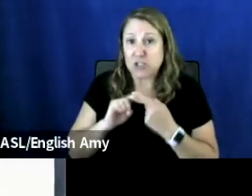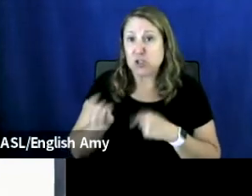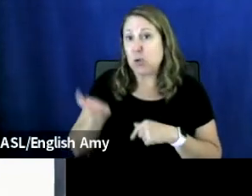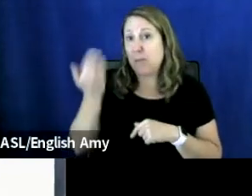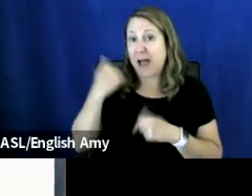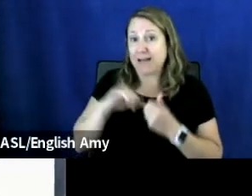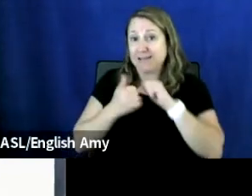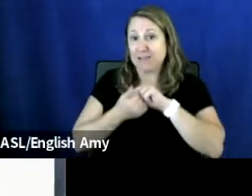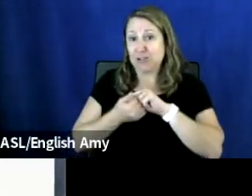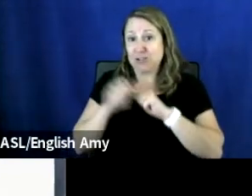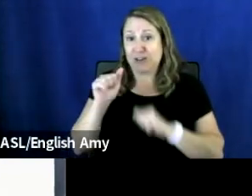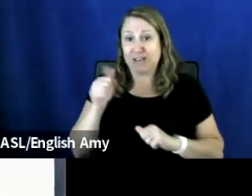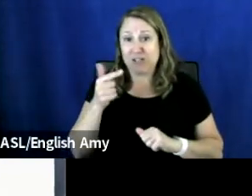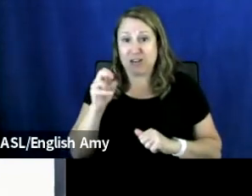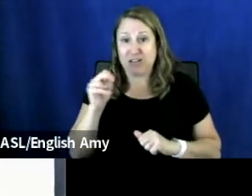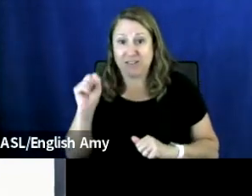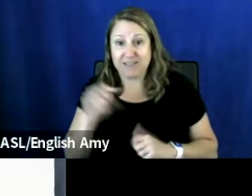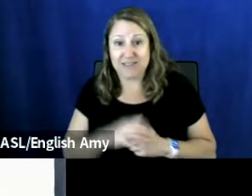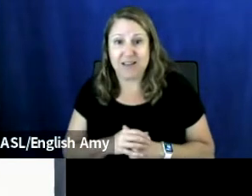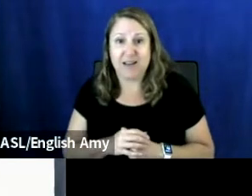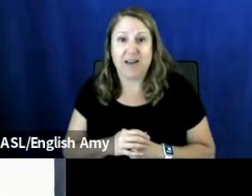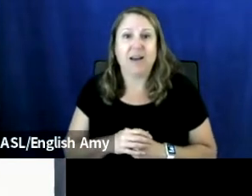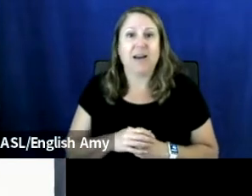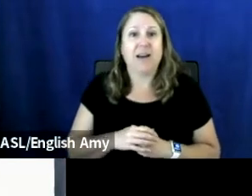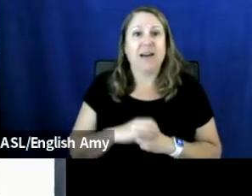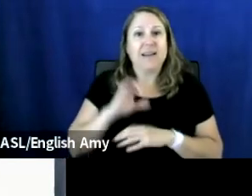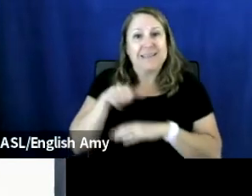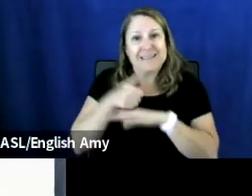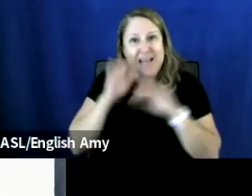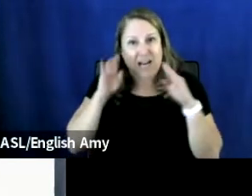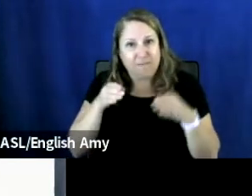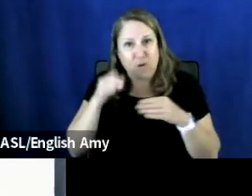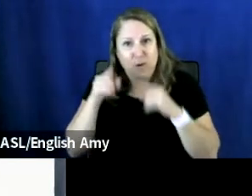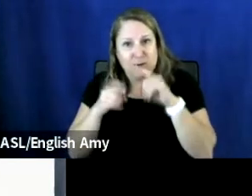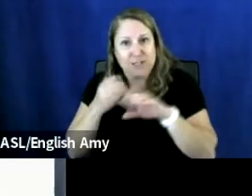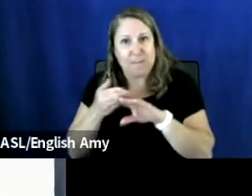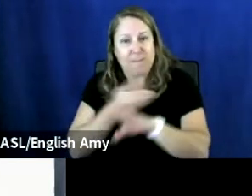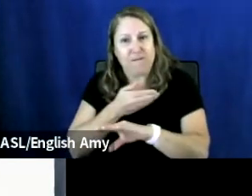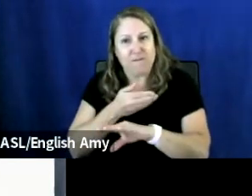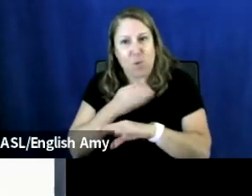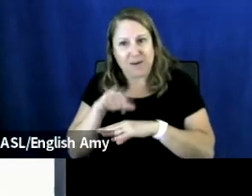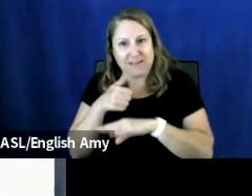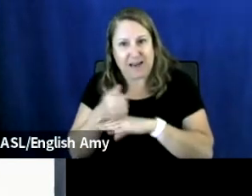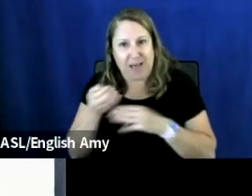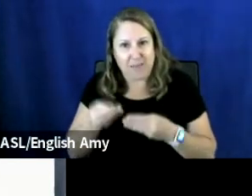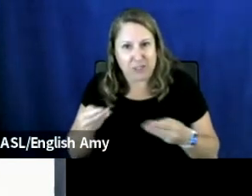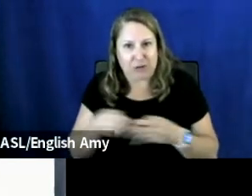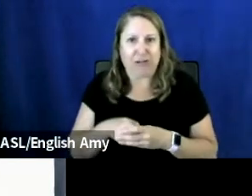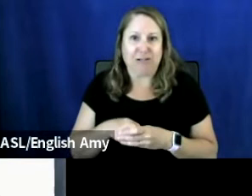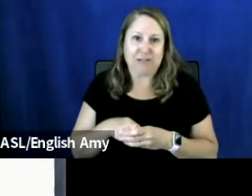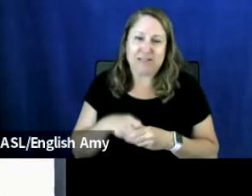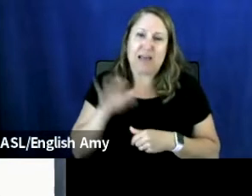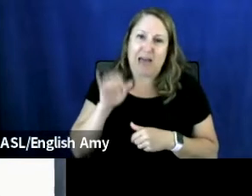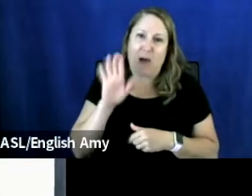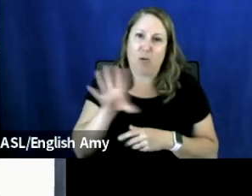agents, setting focus questions before setting out materials and videos. You know to do that now. It's going to be part of your repertoire from now